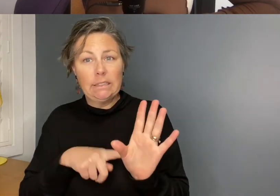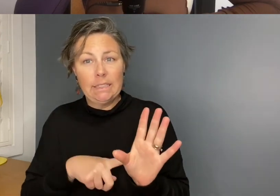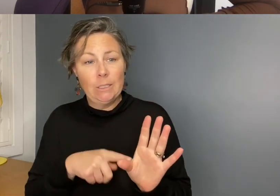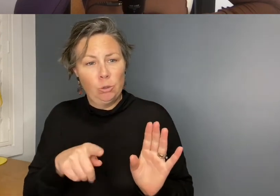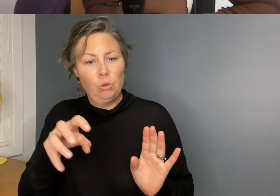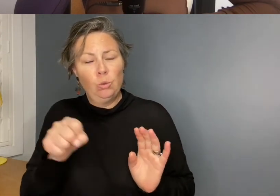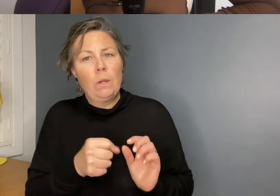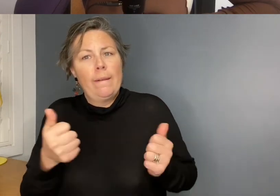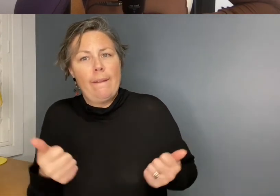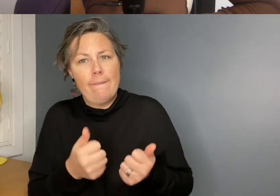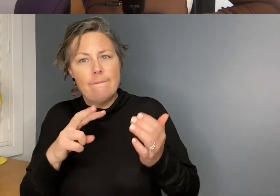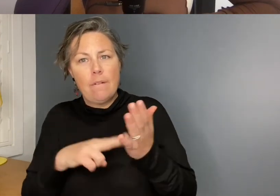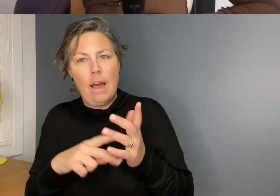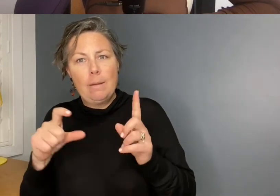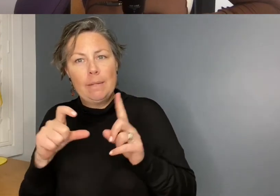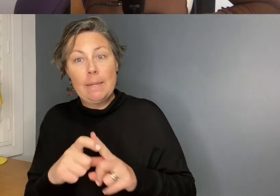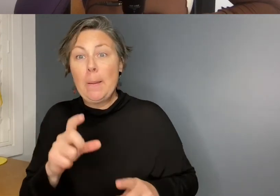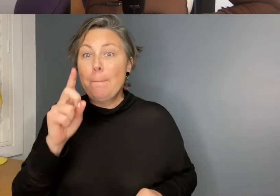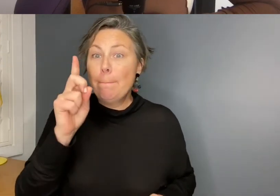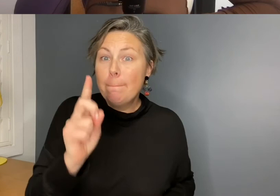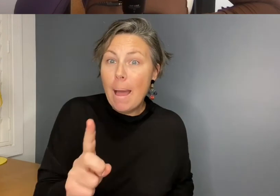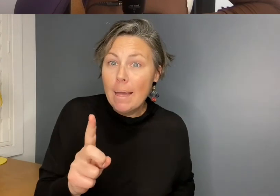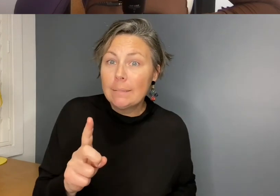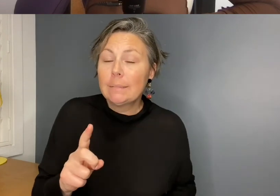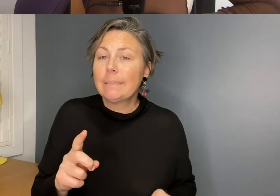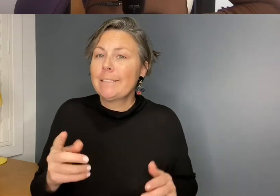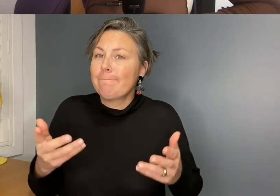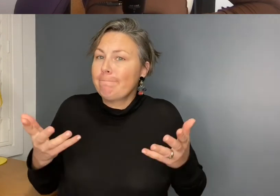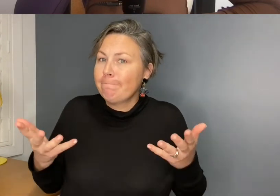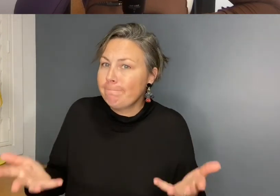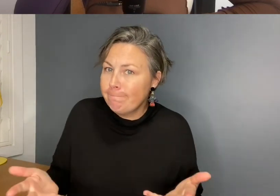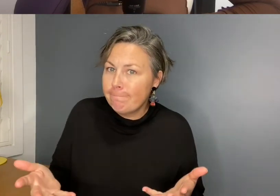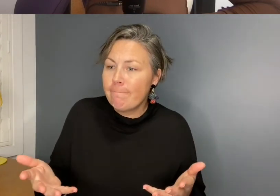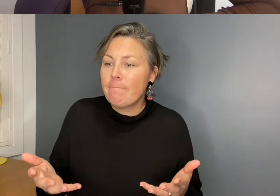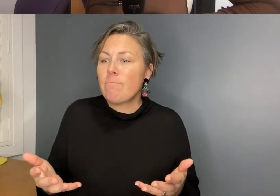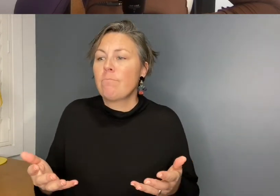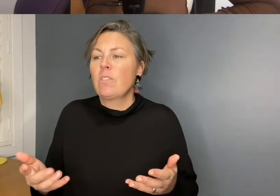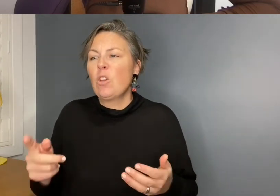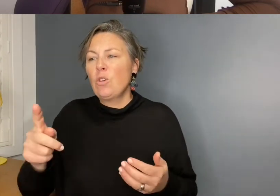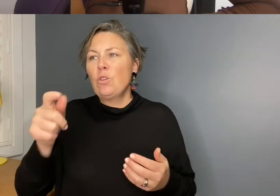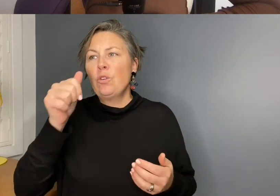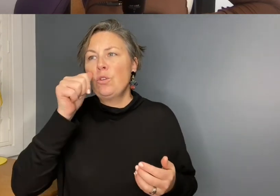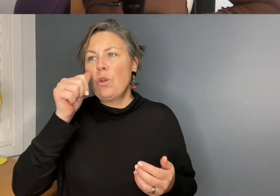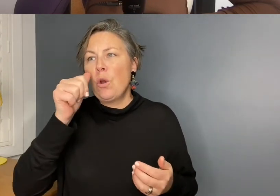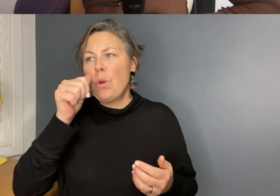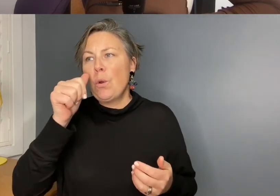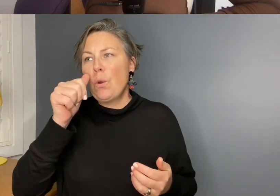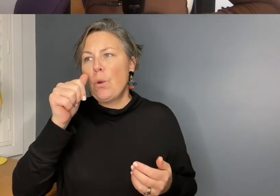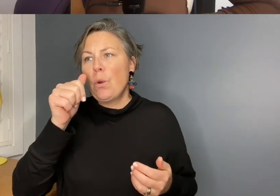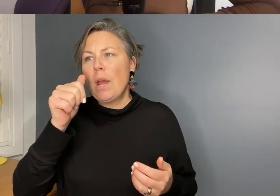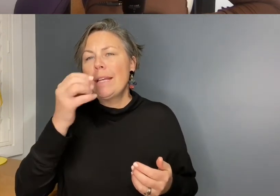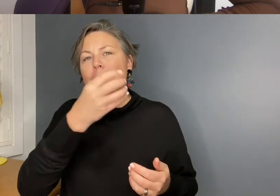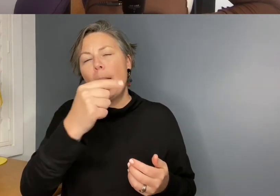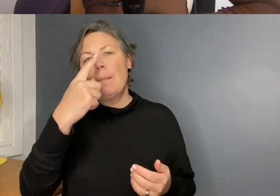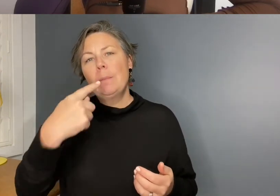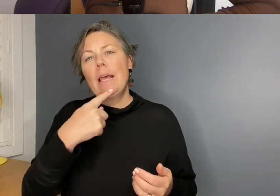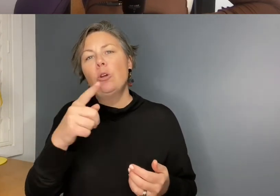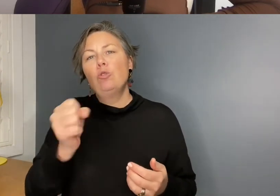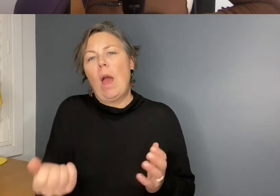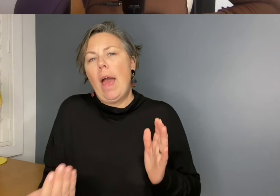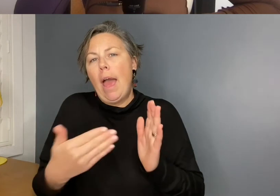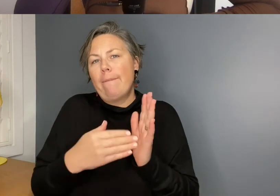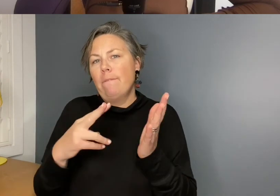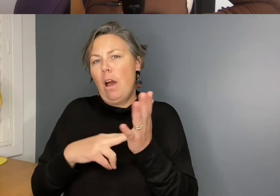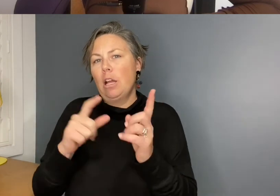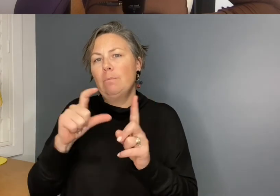vitamin D. The issue with any kind of public health directive, like, all breastfed babies should be given vitamin D drops, that comes from really looking at